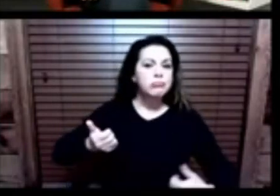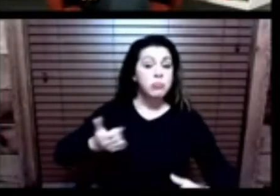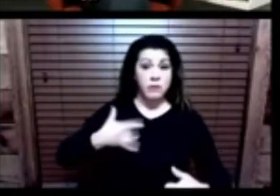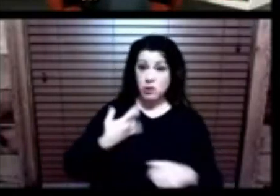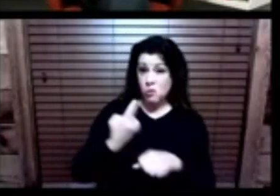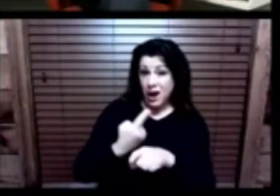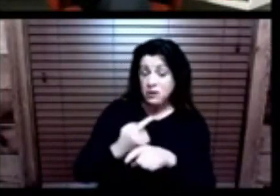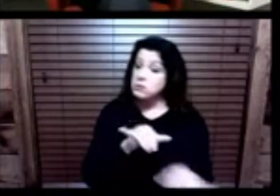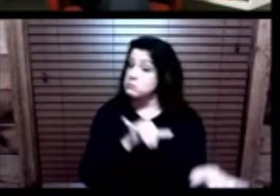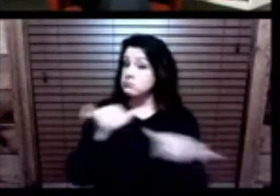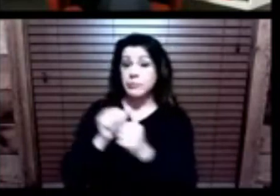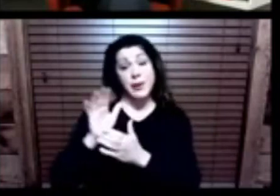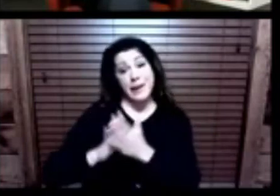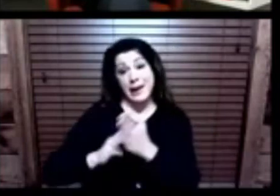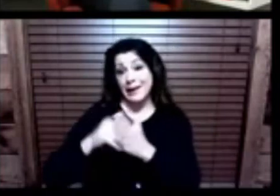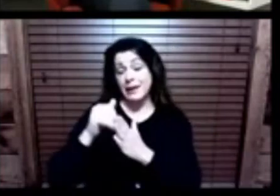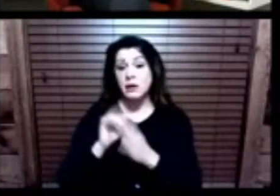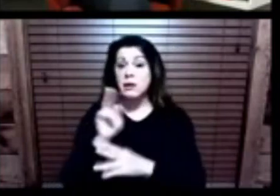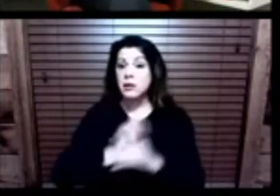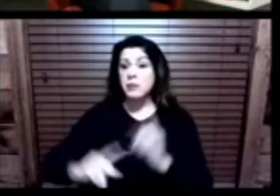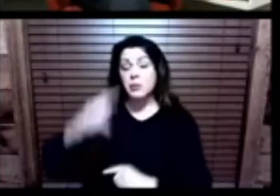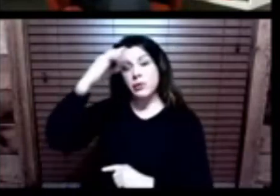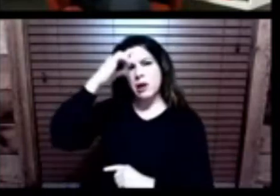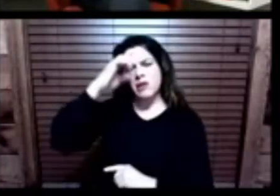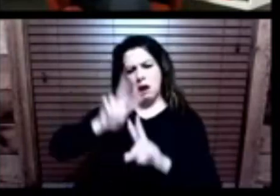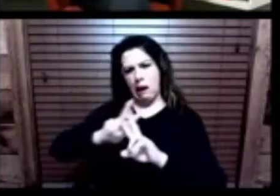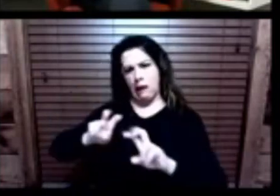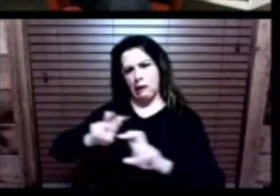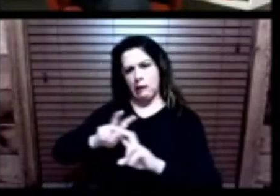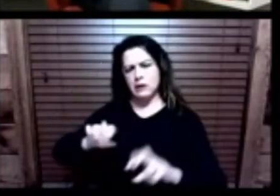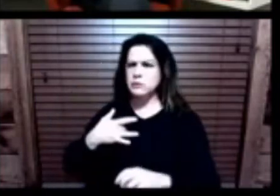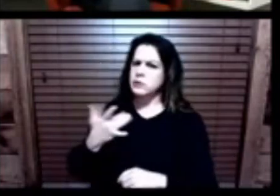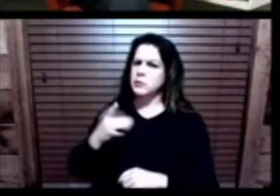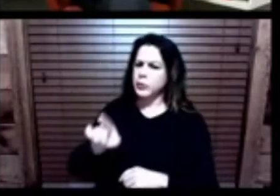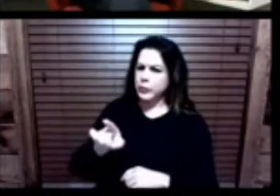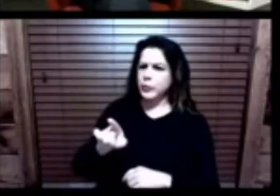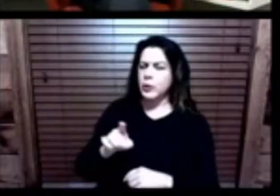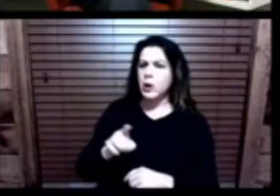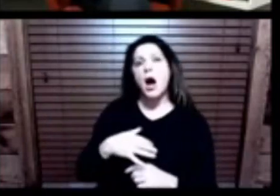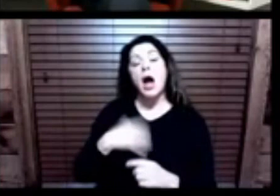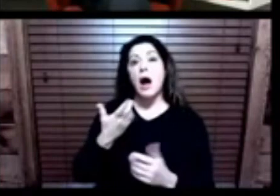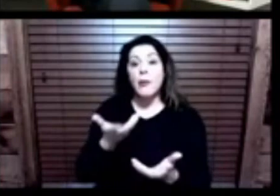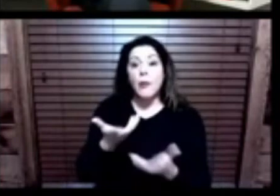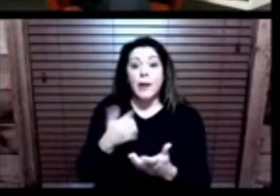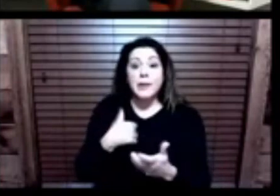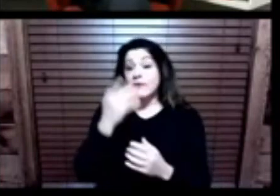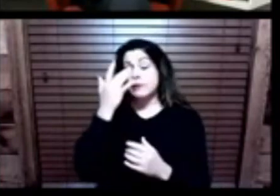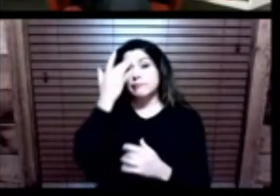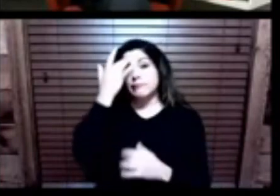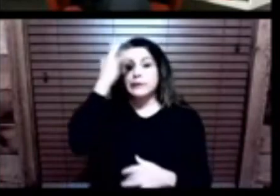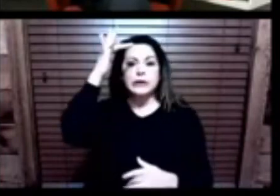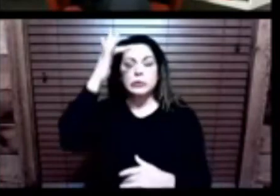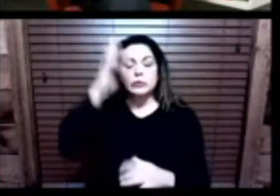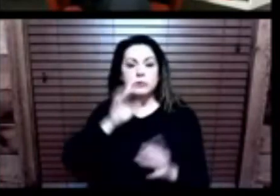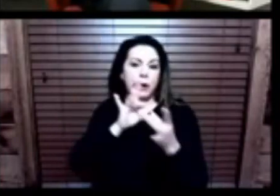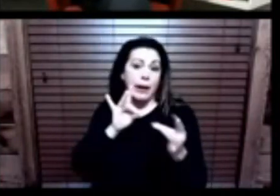sometimes. People be analyzing. When they ask me to make an intellectual comment about it, I don't